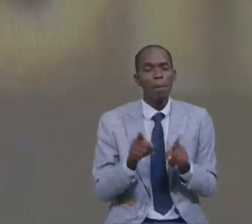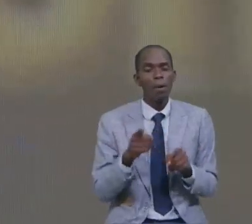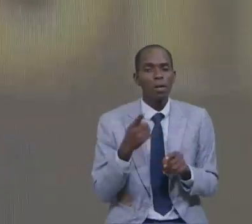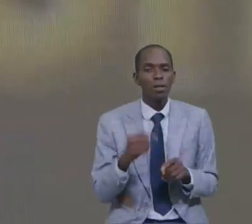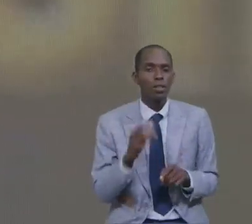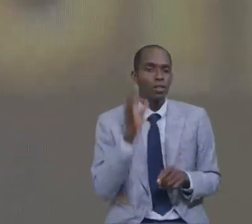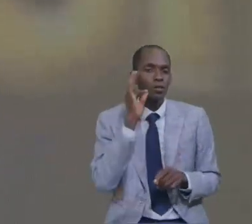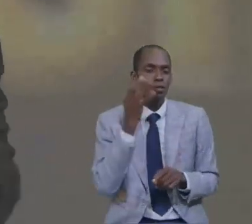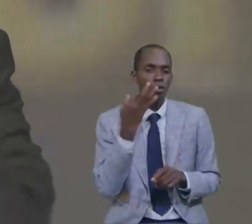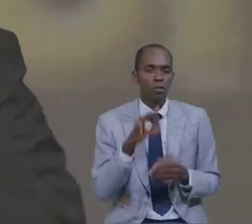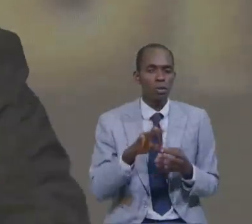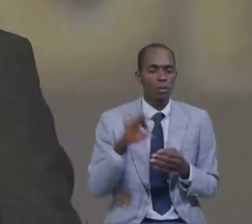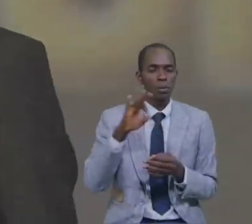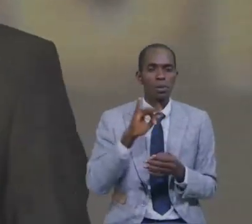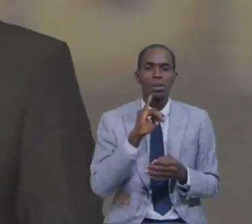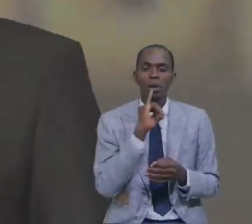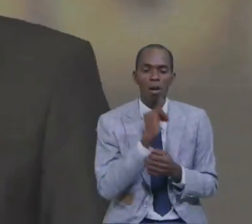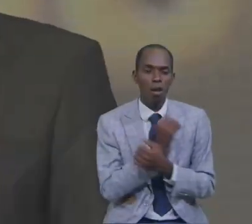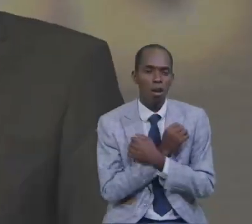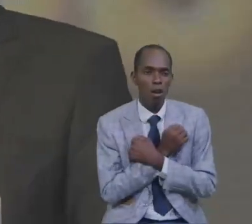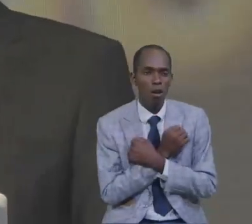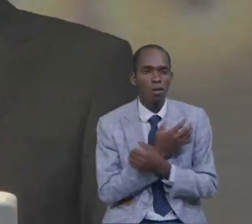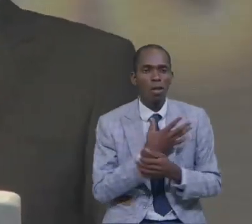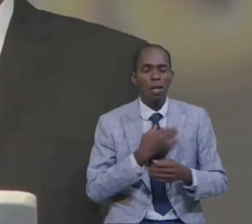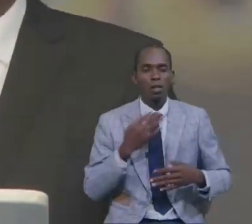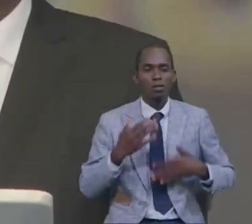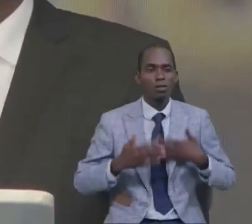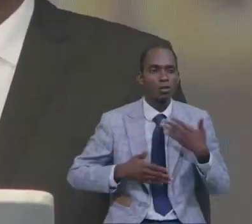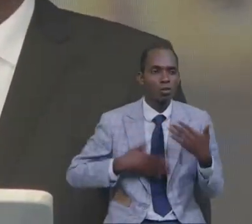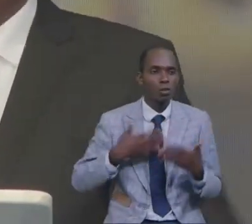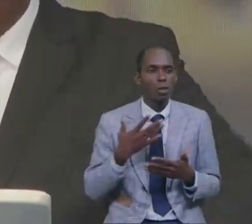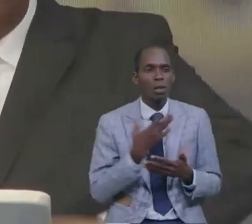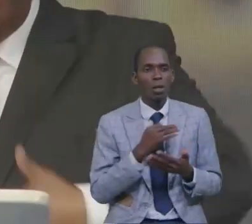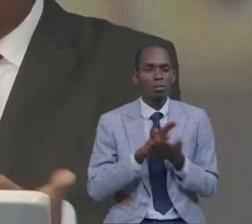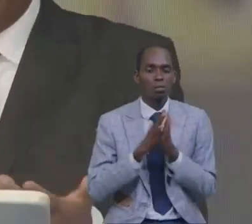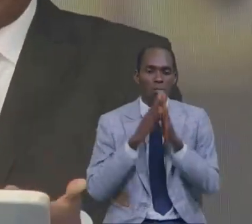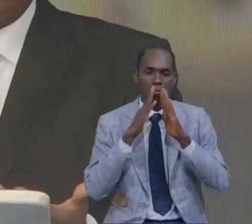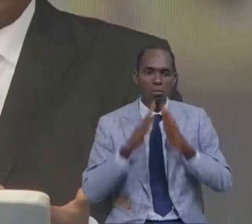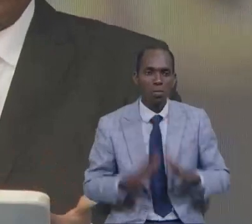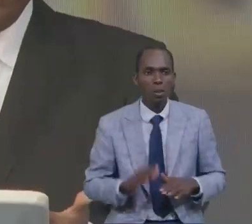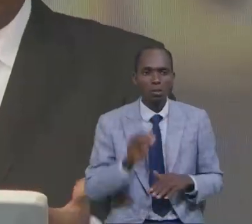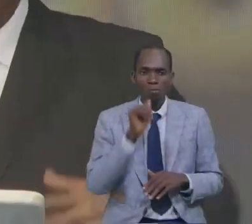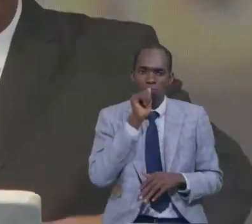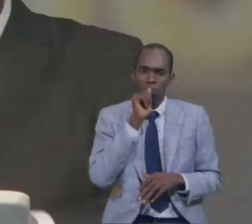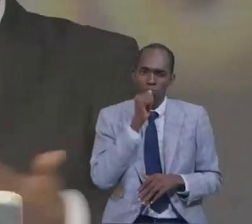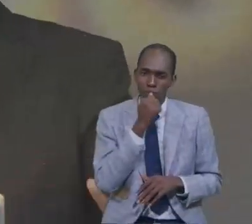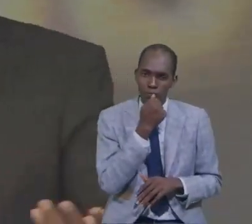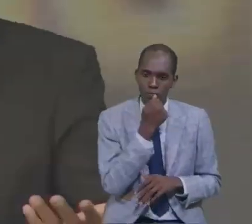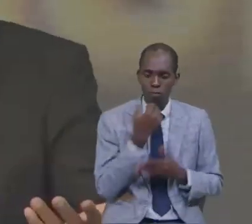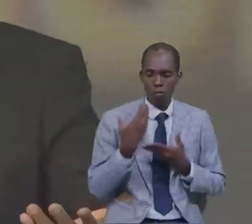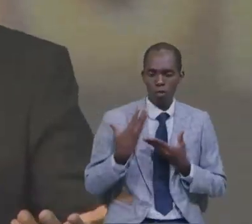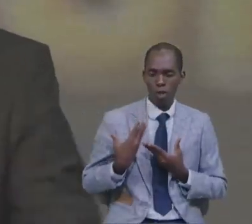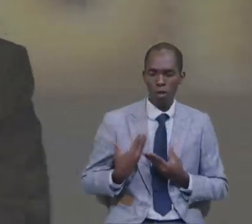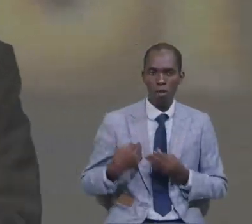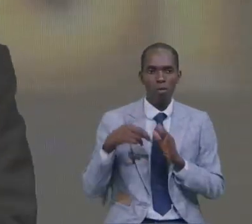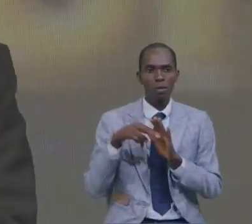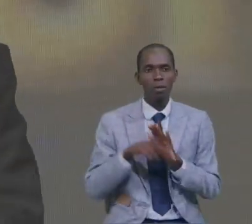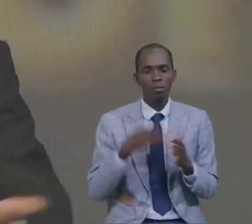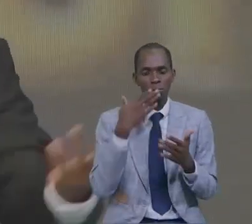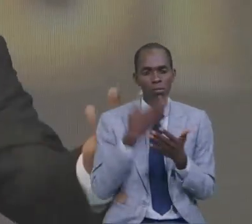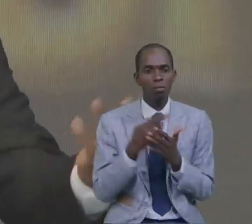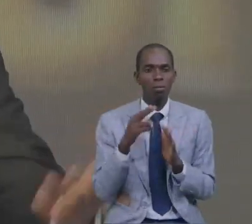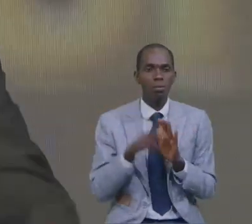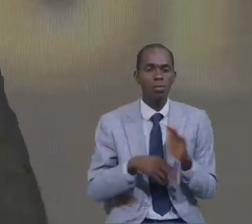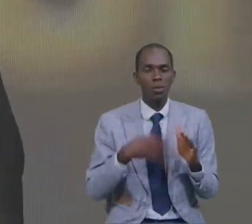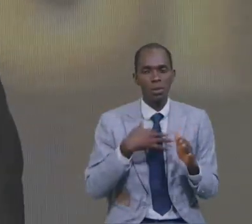gentleness, goodness, and faith. Salvation will birth, will bring forth in your